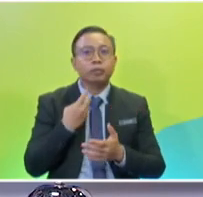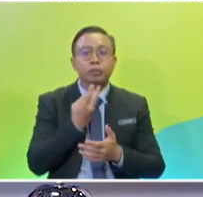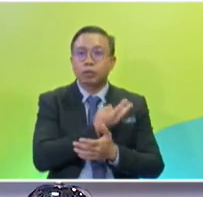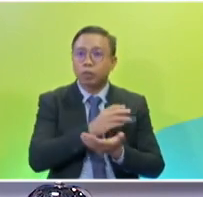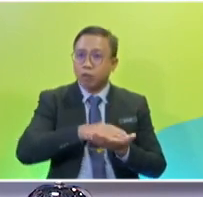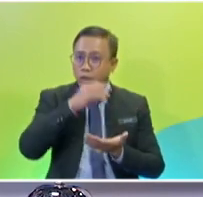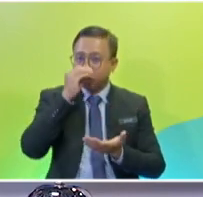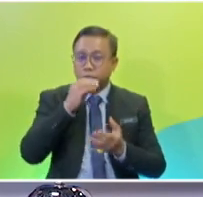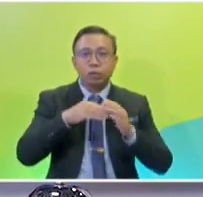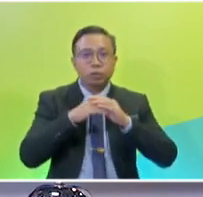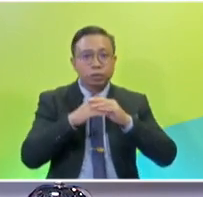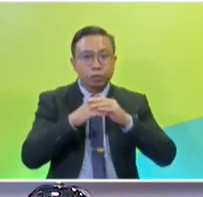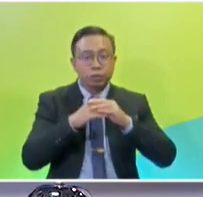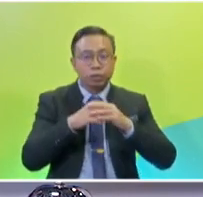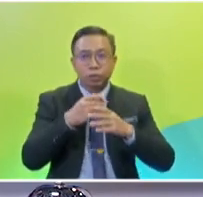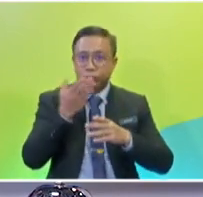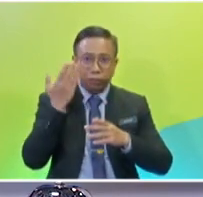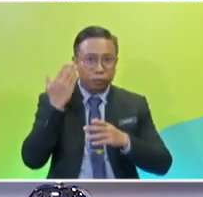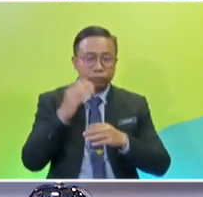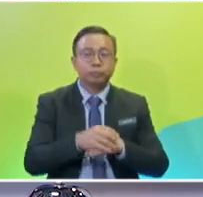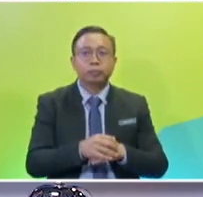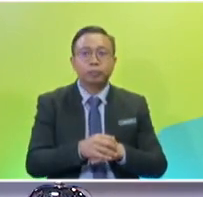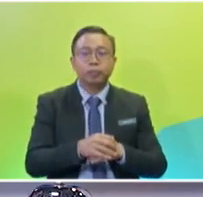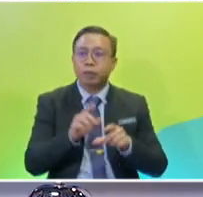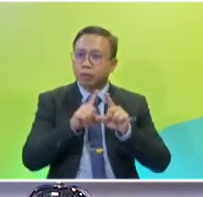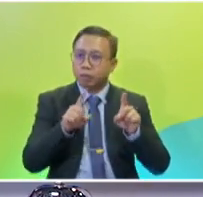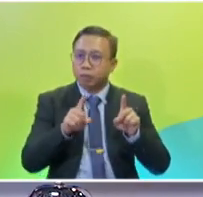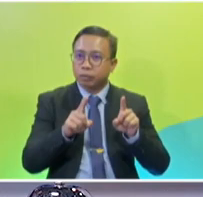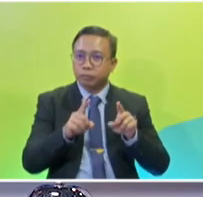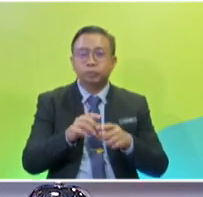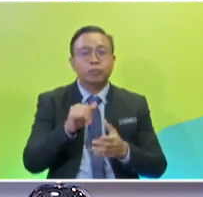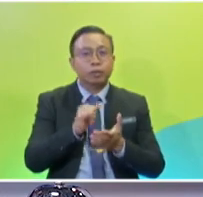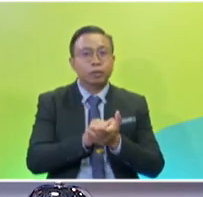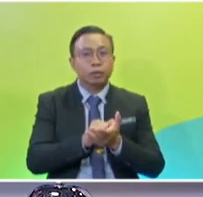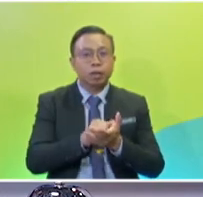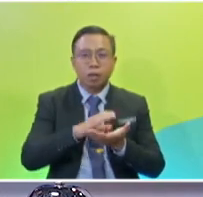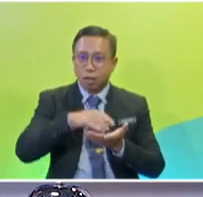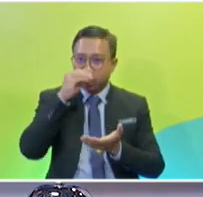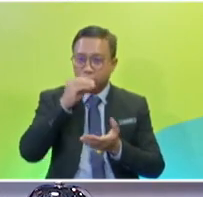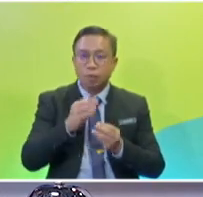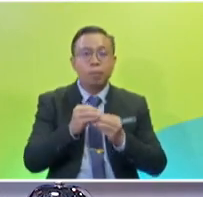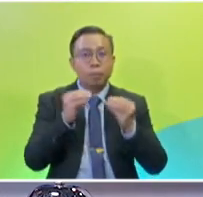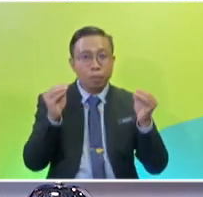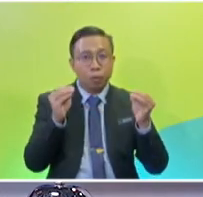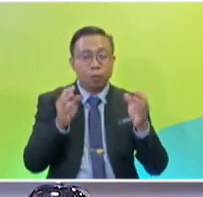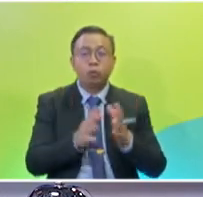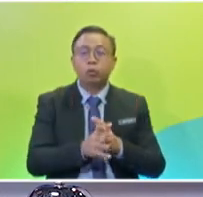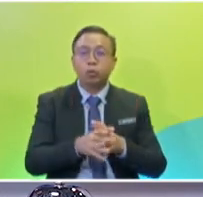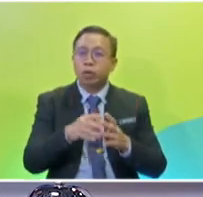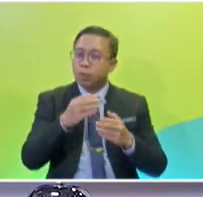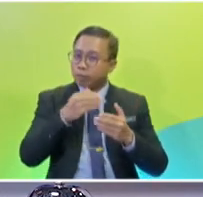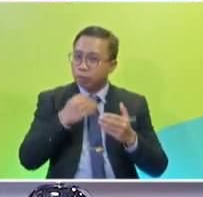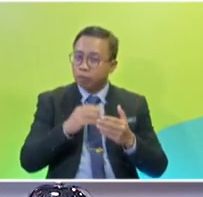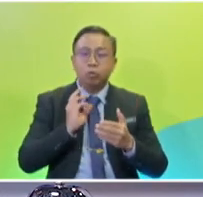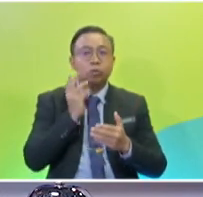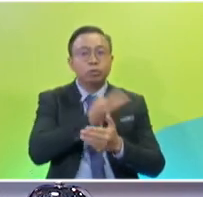learned Bahasa Inggeris for the past few times, but for this segment, we are going to learn more. And before we start, before